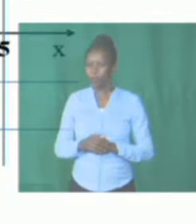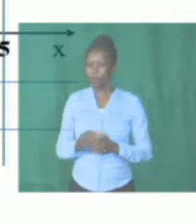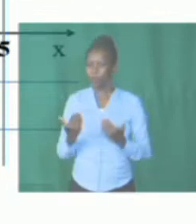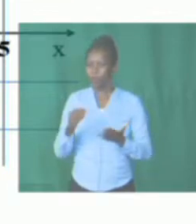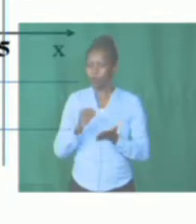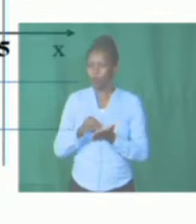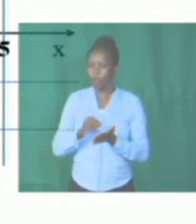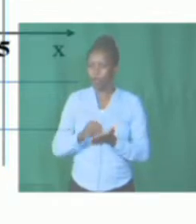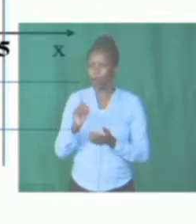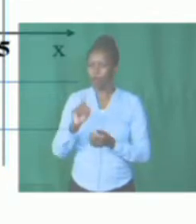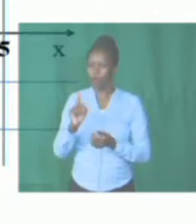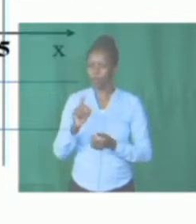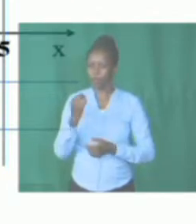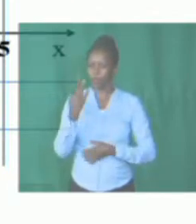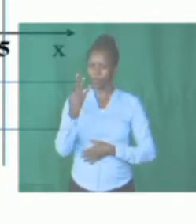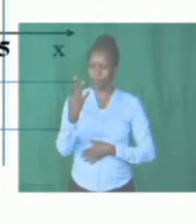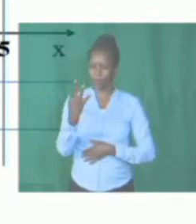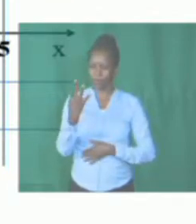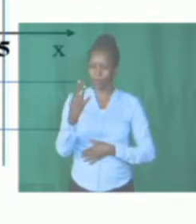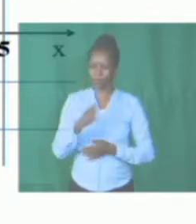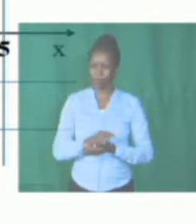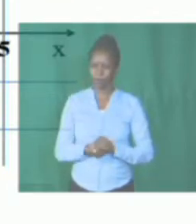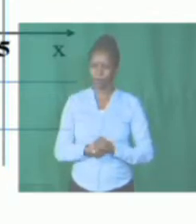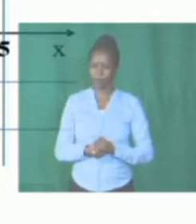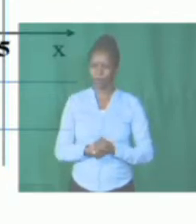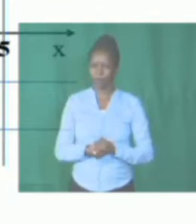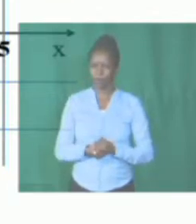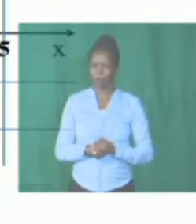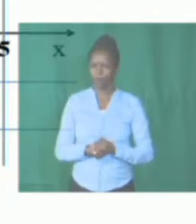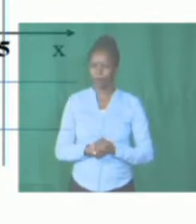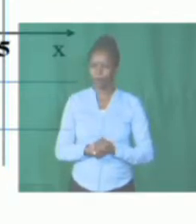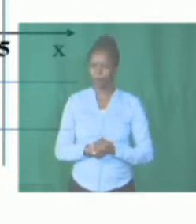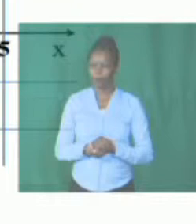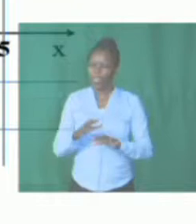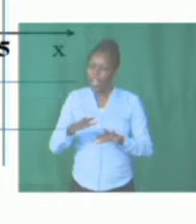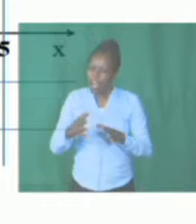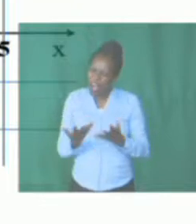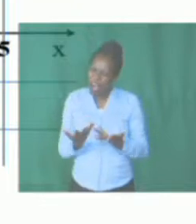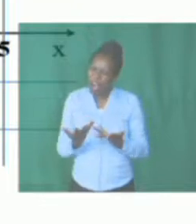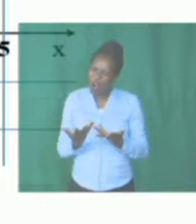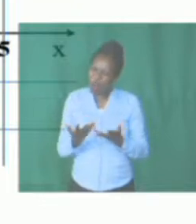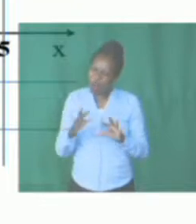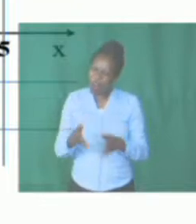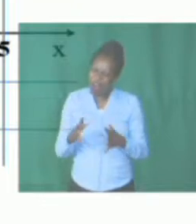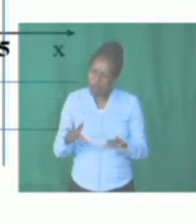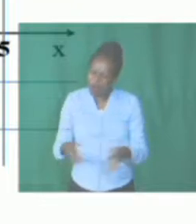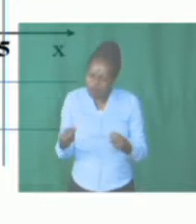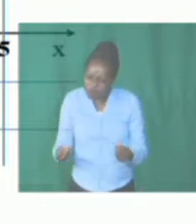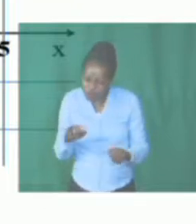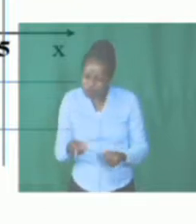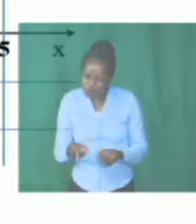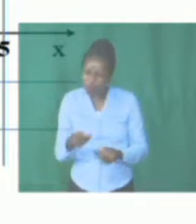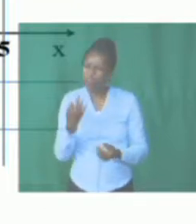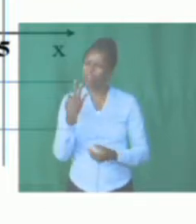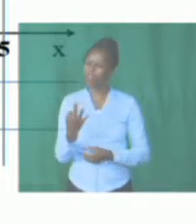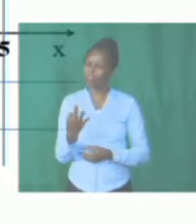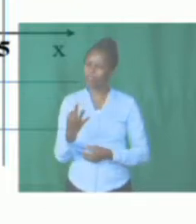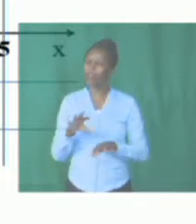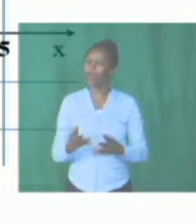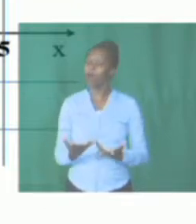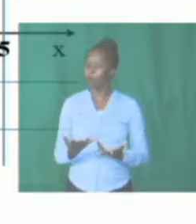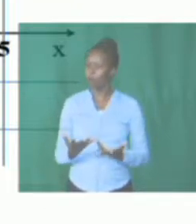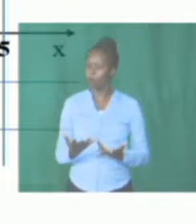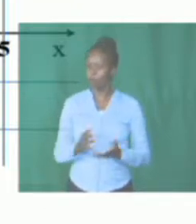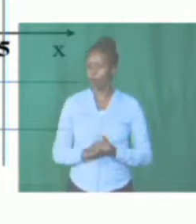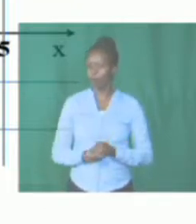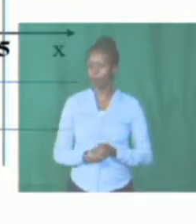3. Okay. How can we find this 3? Or how did you find this 3? I'm sure most of you